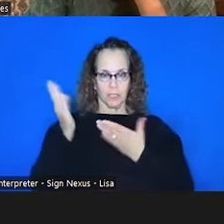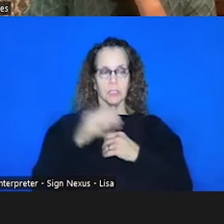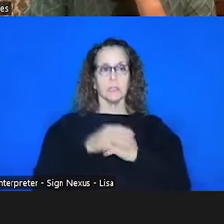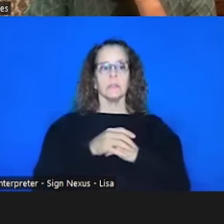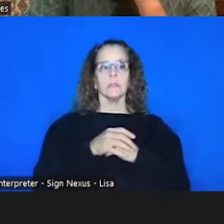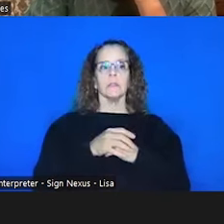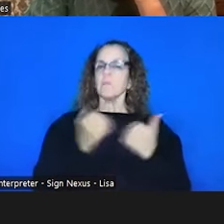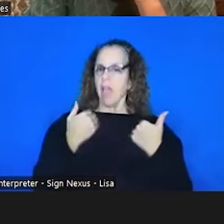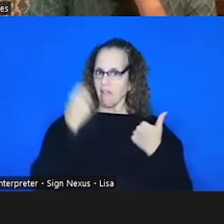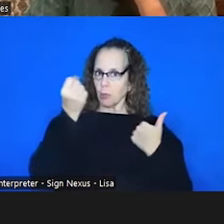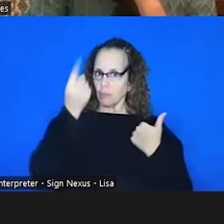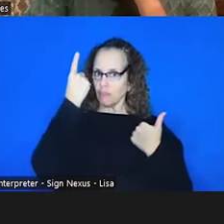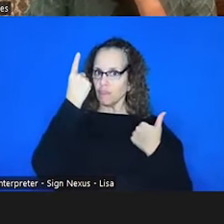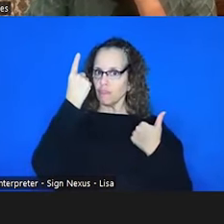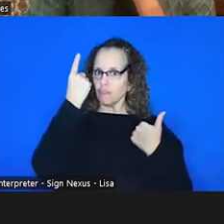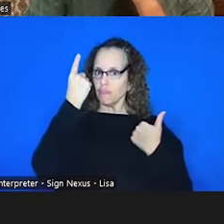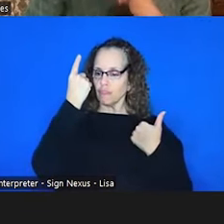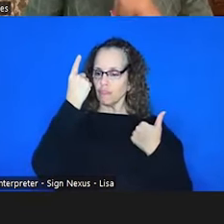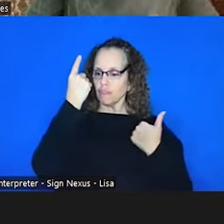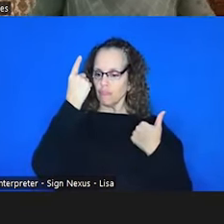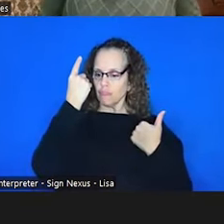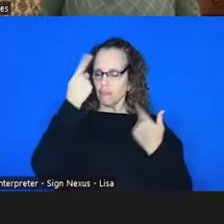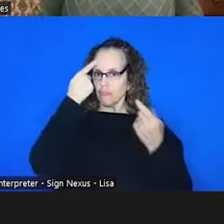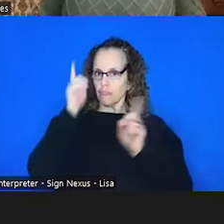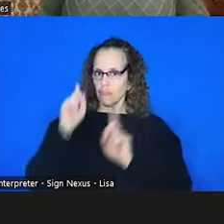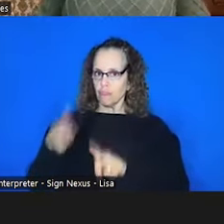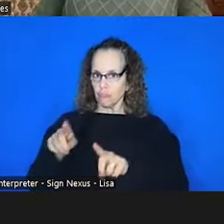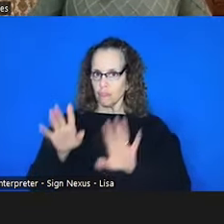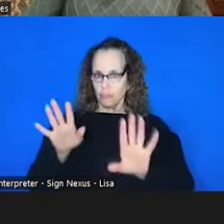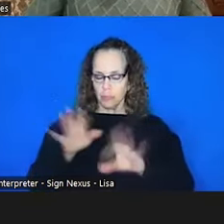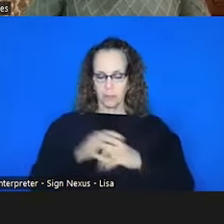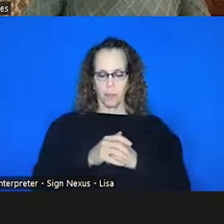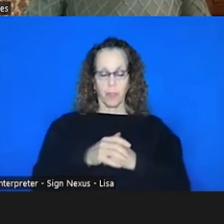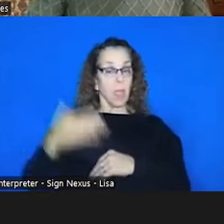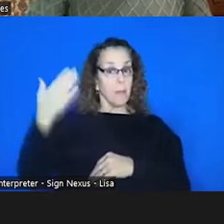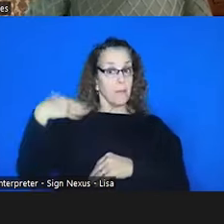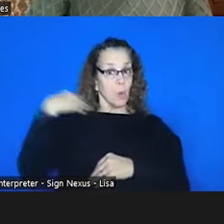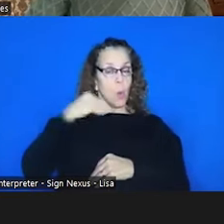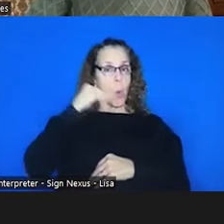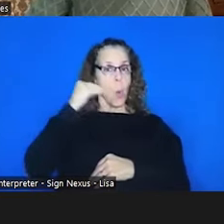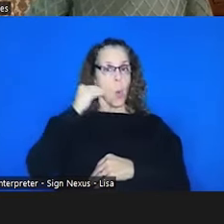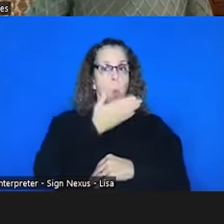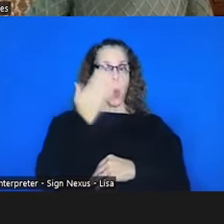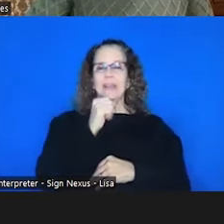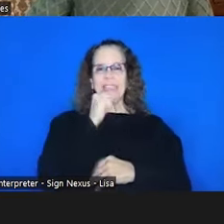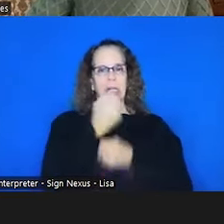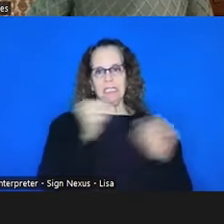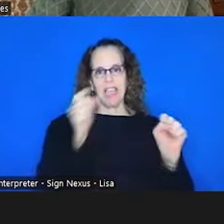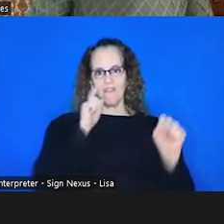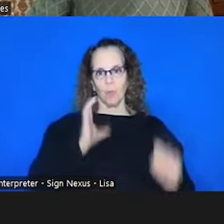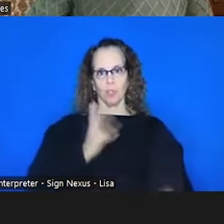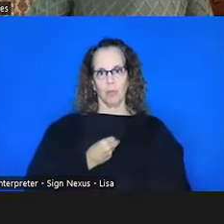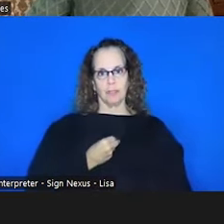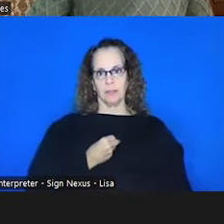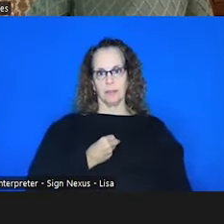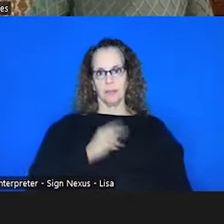that the space... homeless services was not a safe space for trans individuals. And